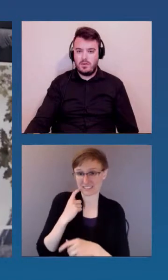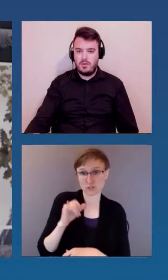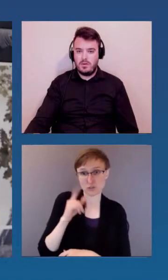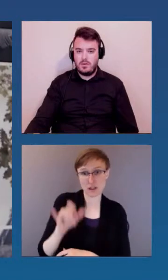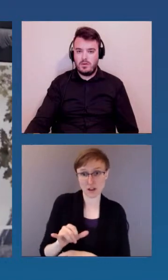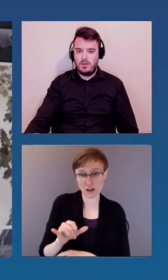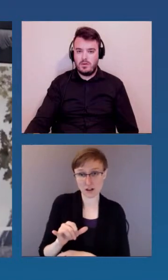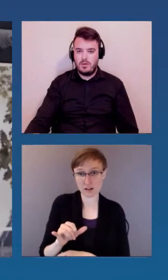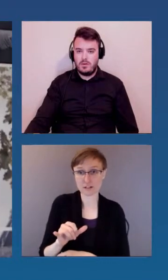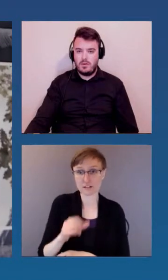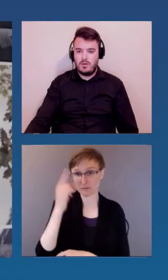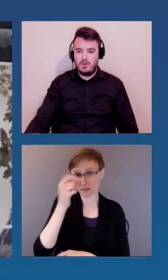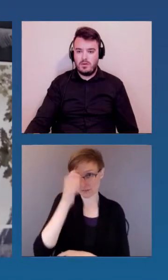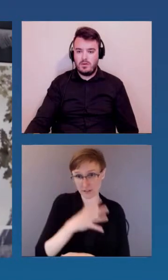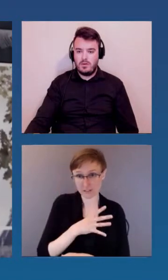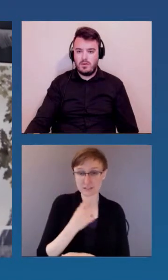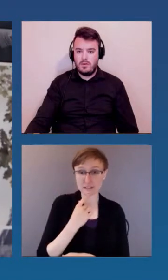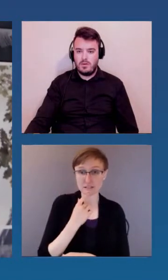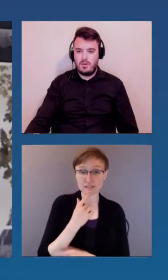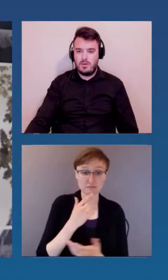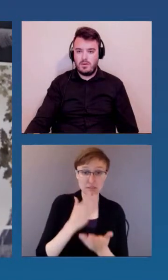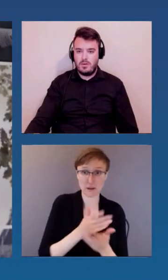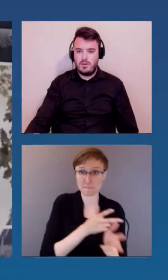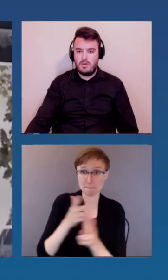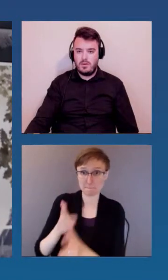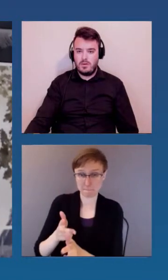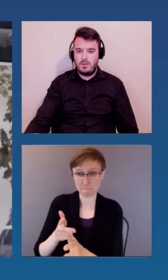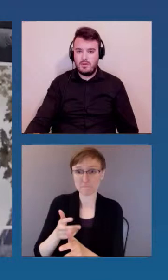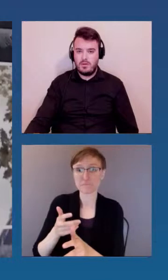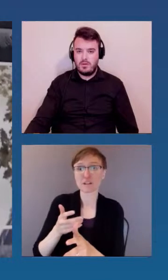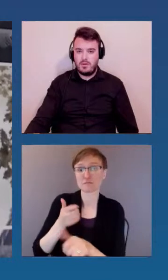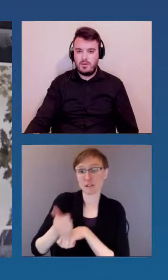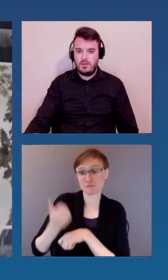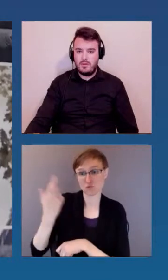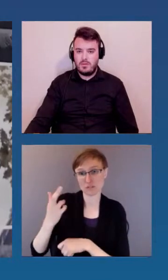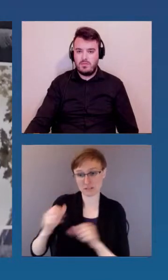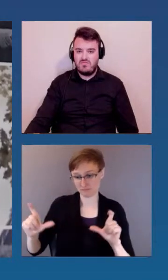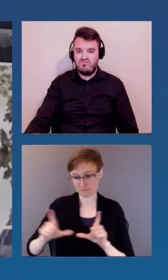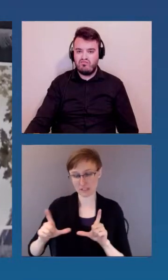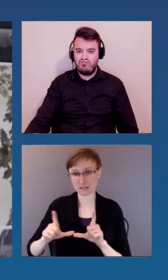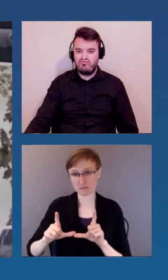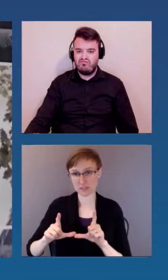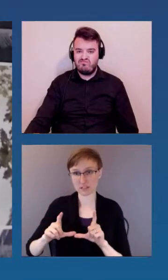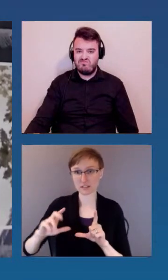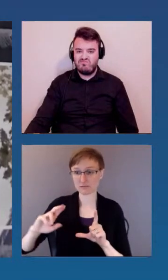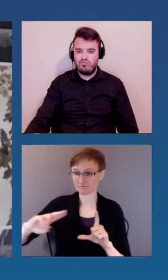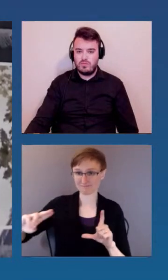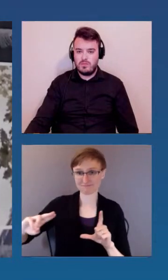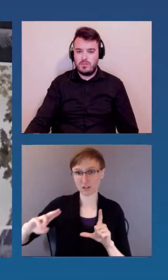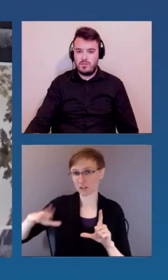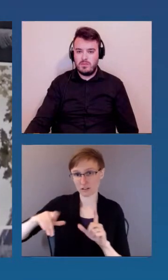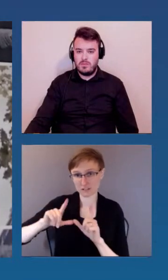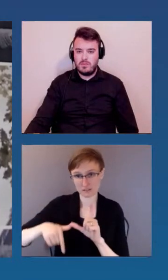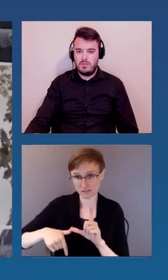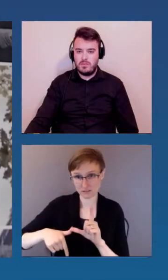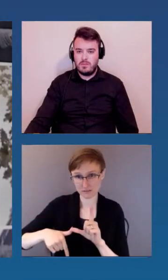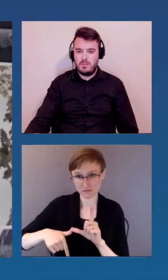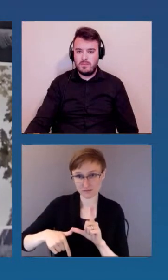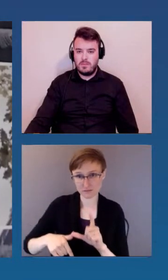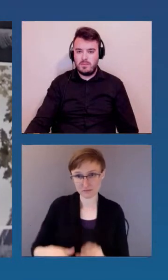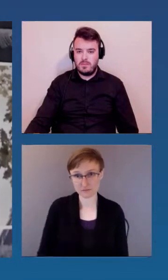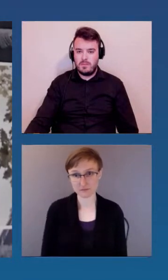go through the media. You're a partner for us in getting the word out when we need to reach a broader audience. Okay, thank